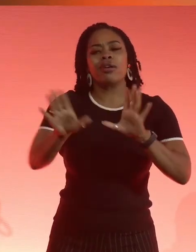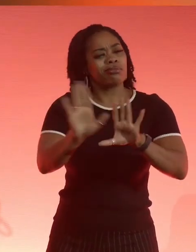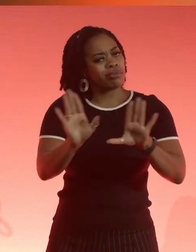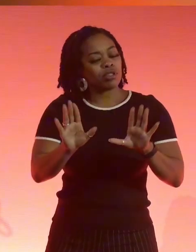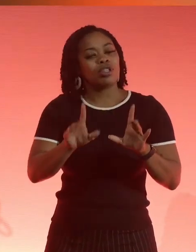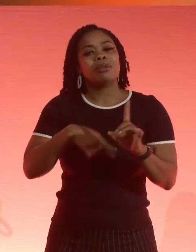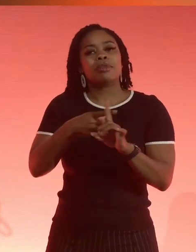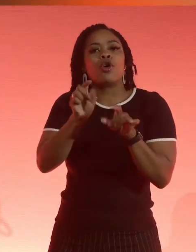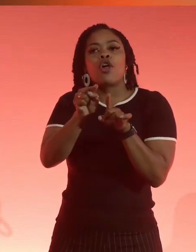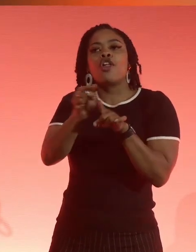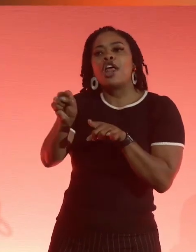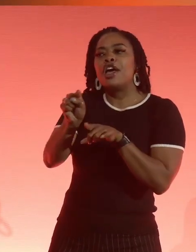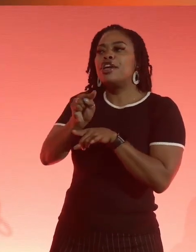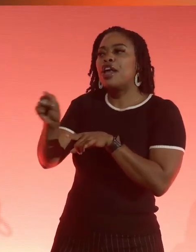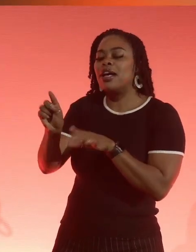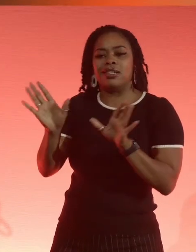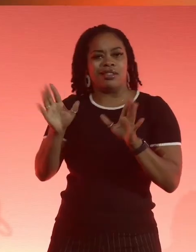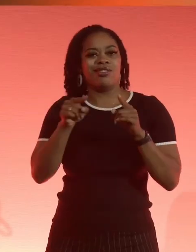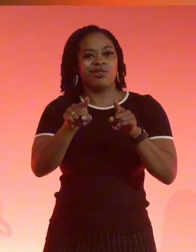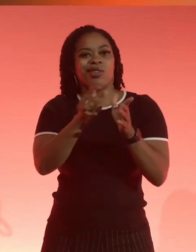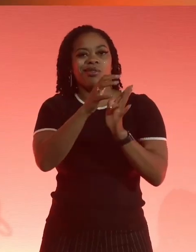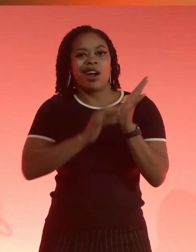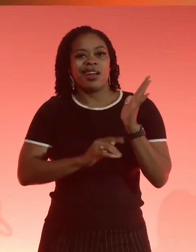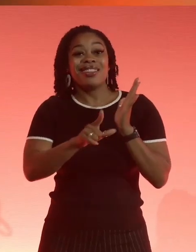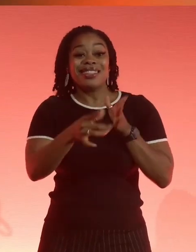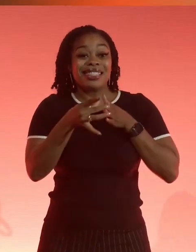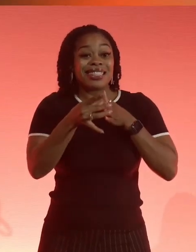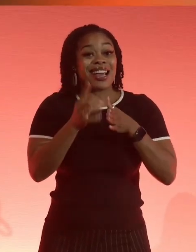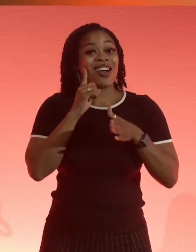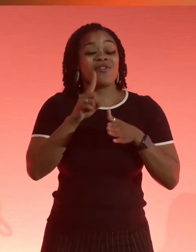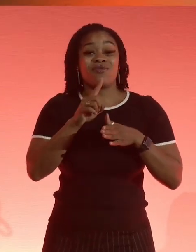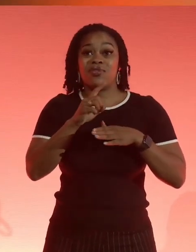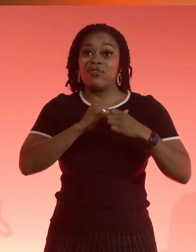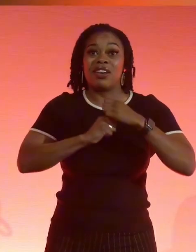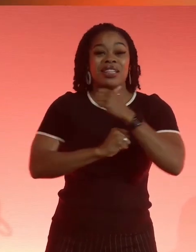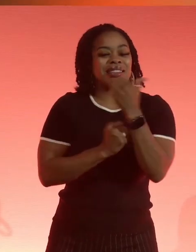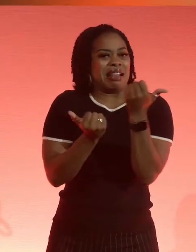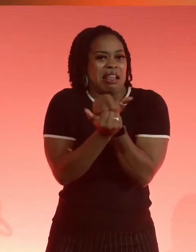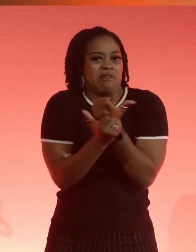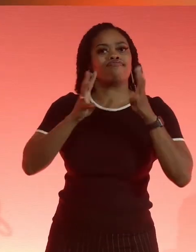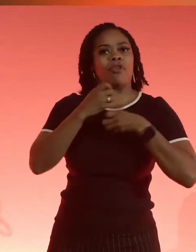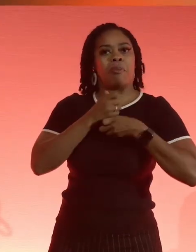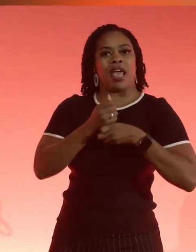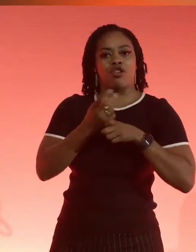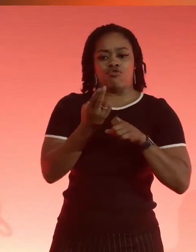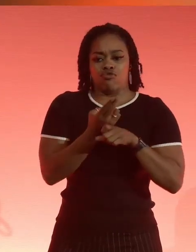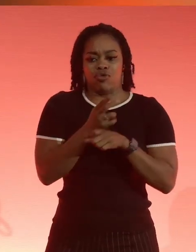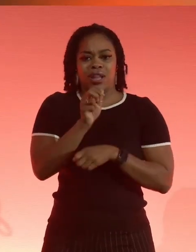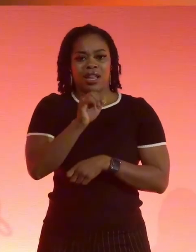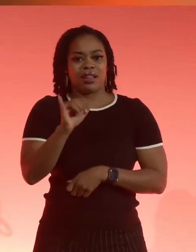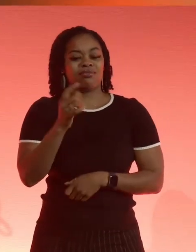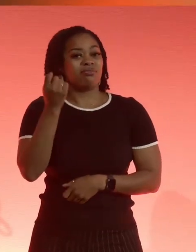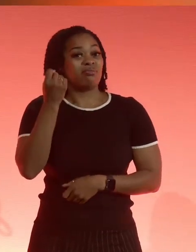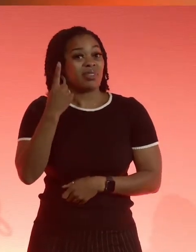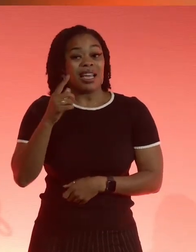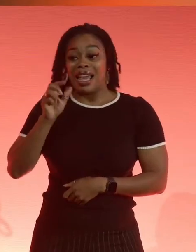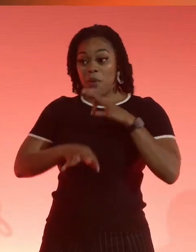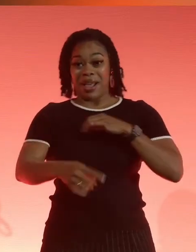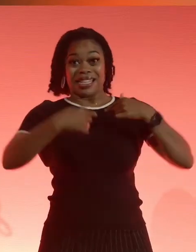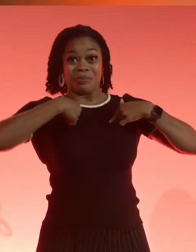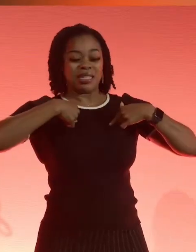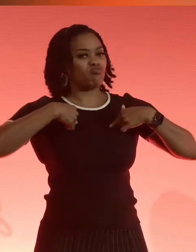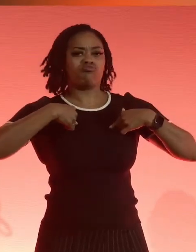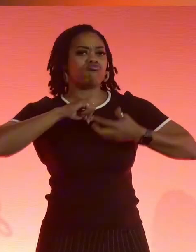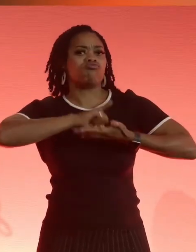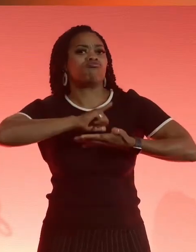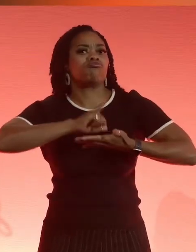this is the guide and the foundation of everything that I create with AI. I'm not letting AI replace my voice.